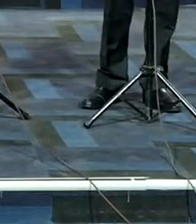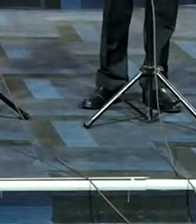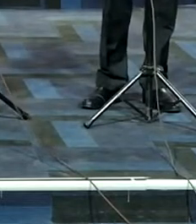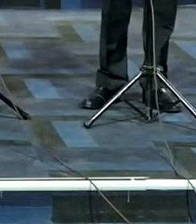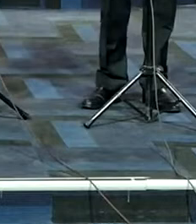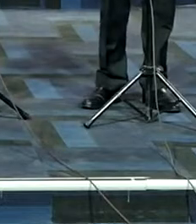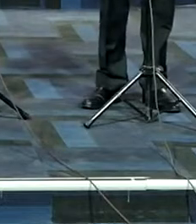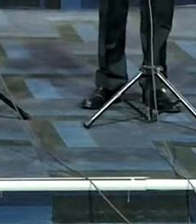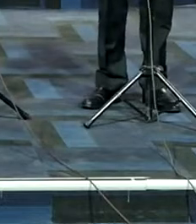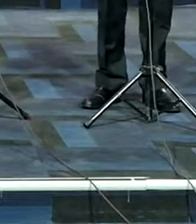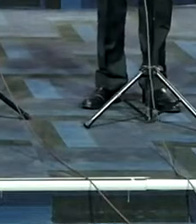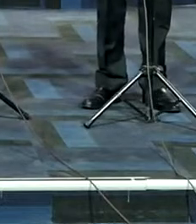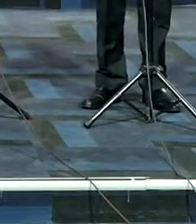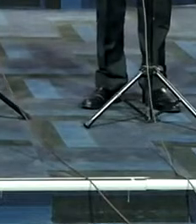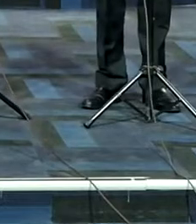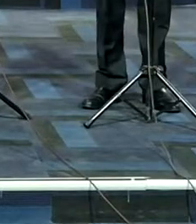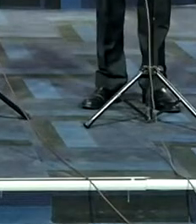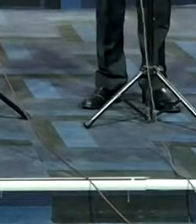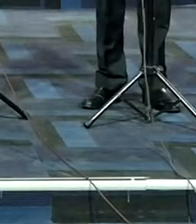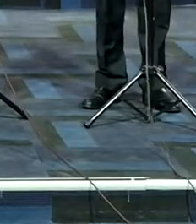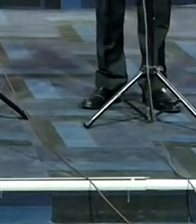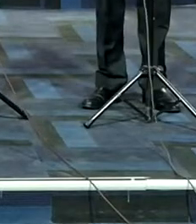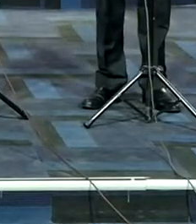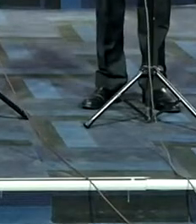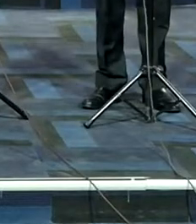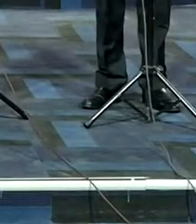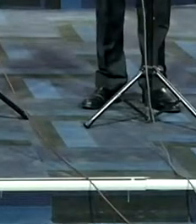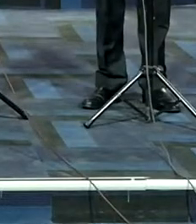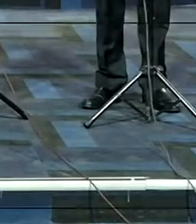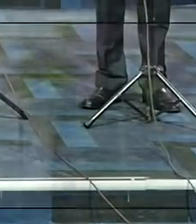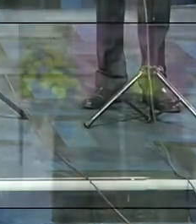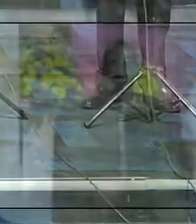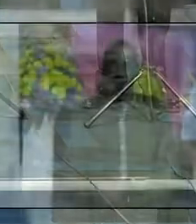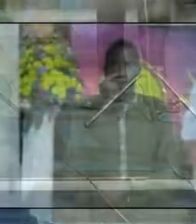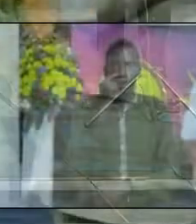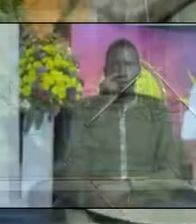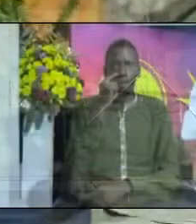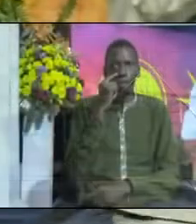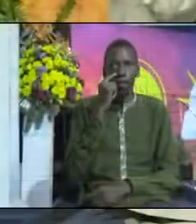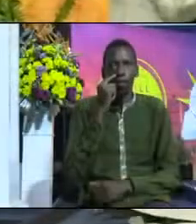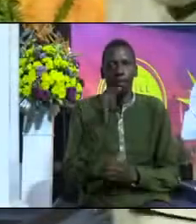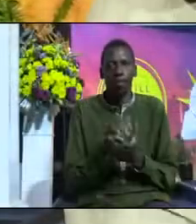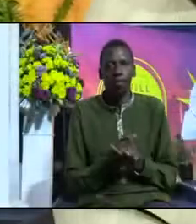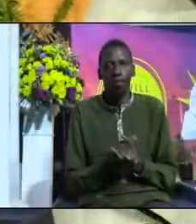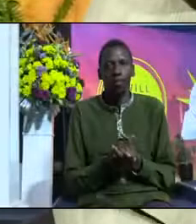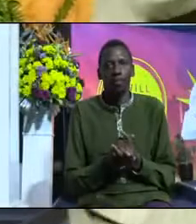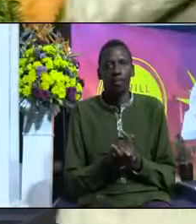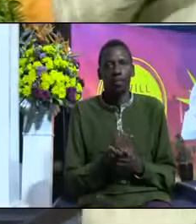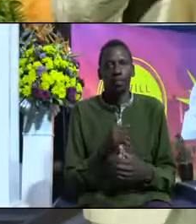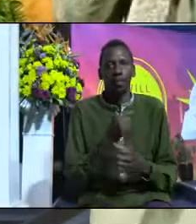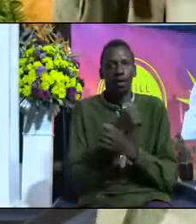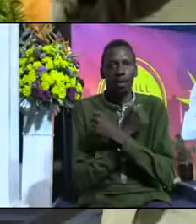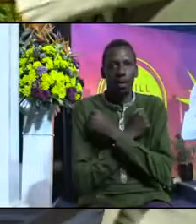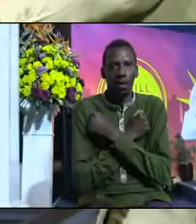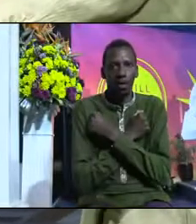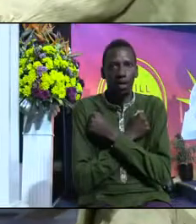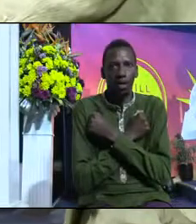sweetly glide when there's love at home. Everybody sing it